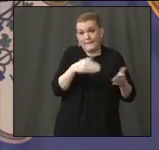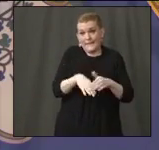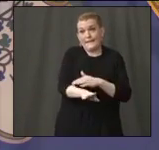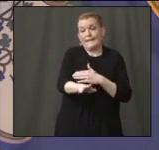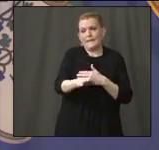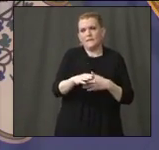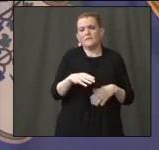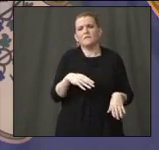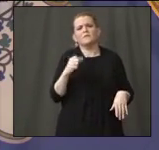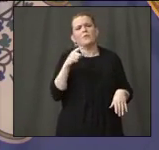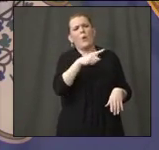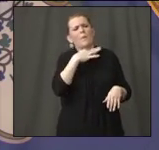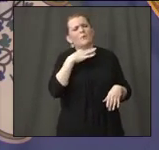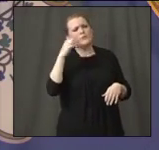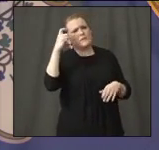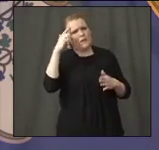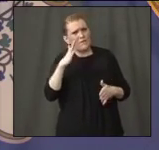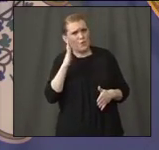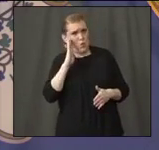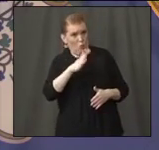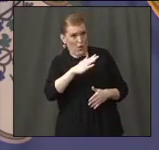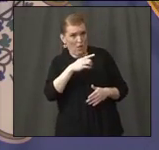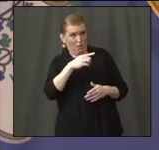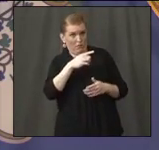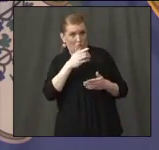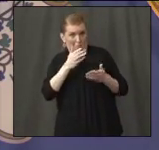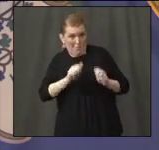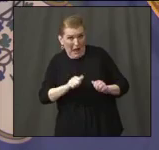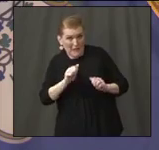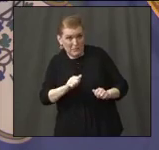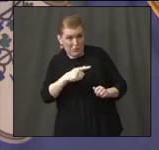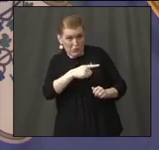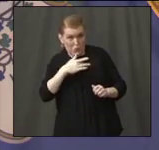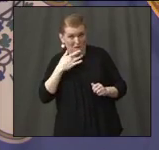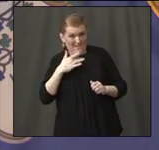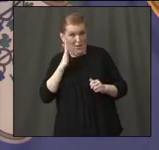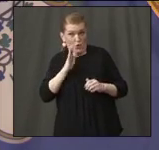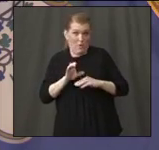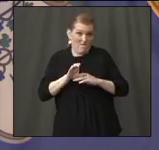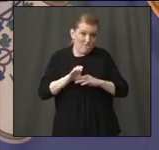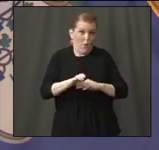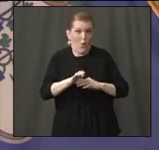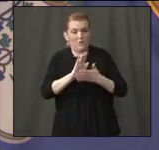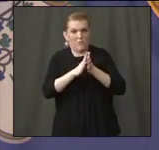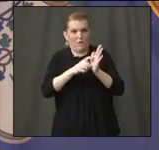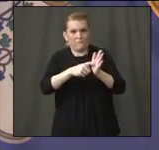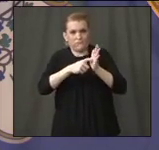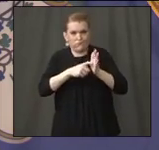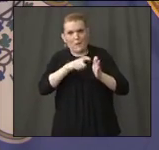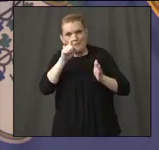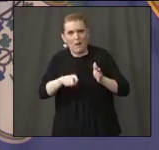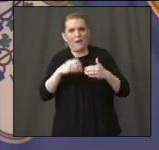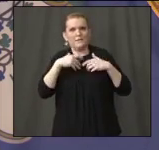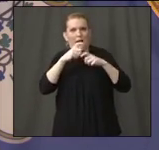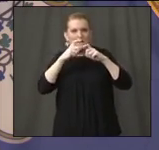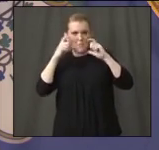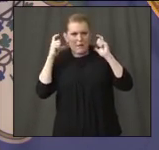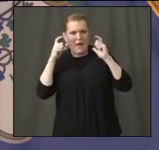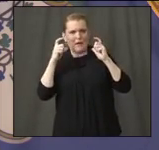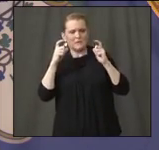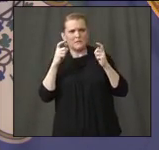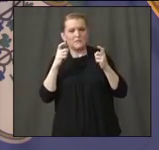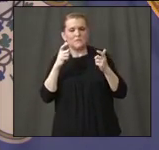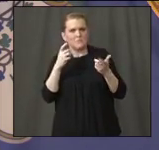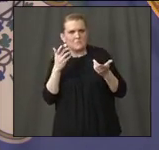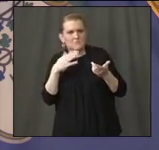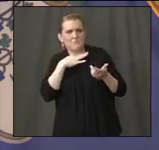Yes, I would, if I find that people are not enforcing that and not taking it seriously. Obviously, there are medical exemptions. There's some people that just can't use a mask,